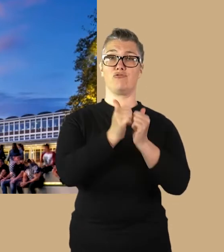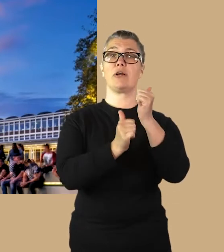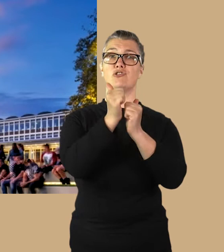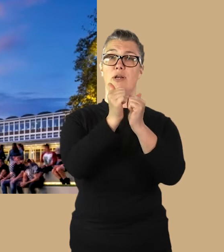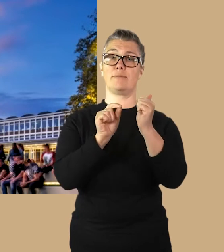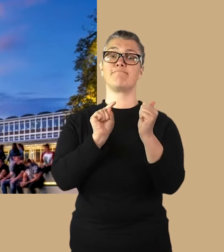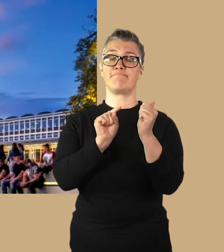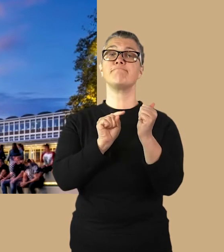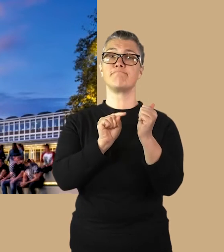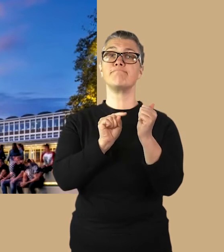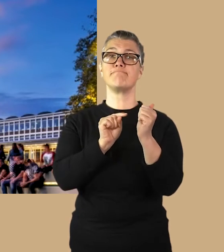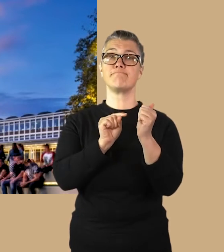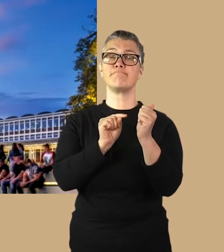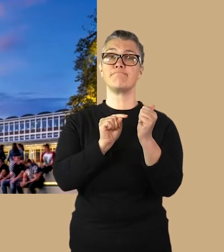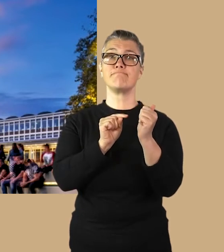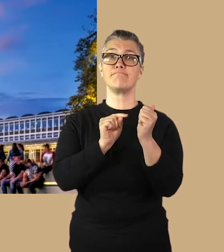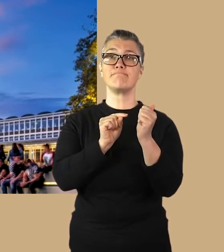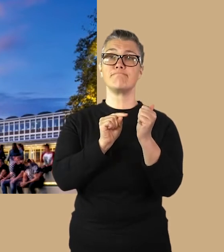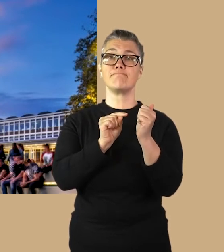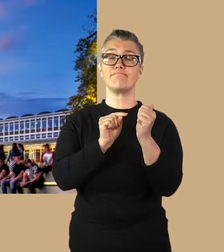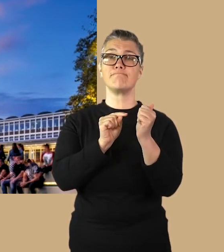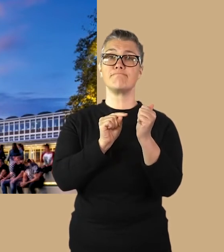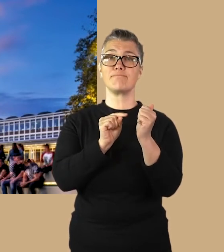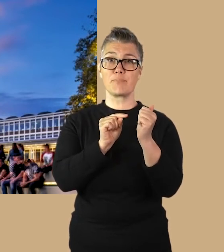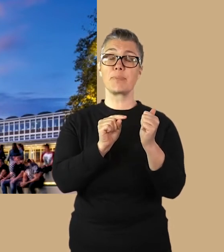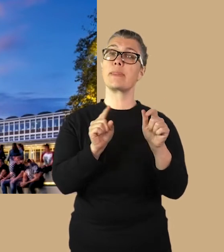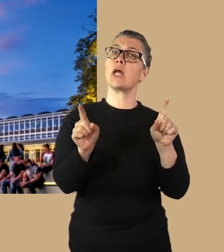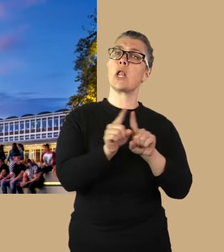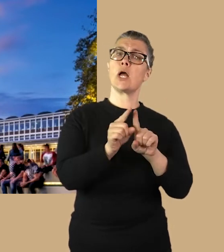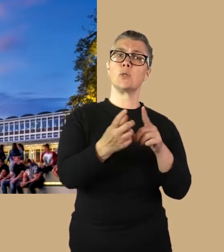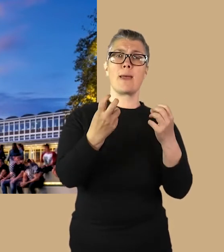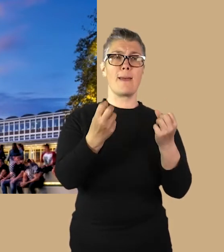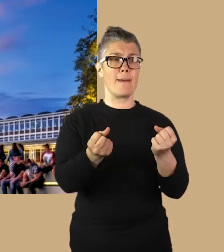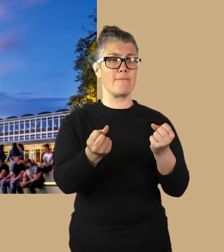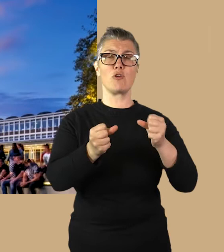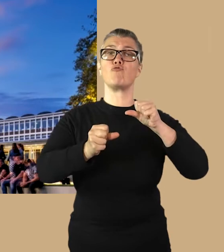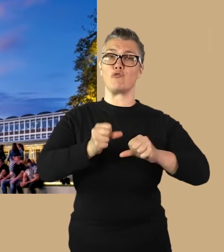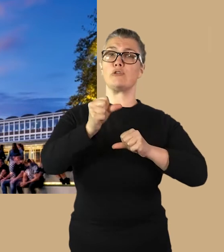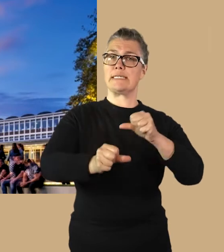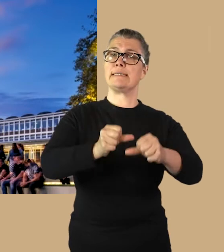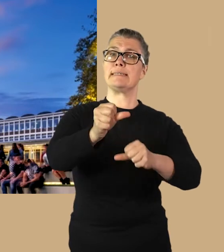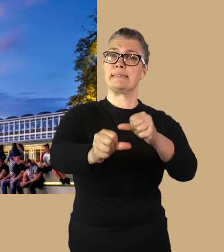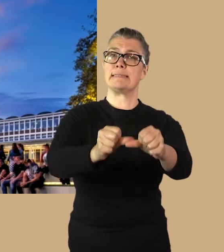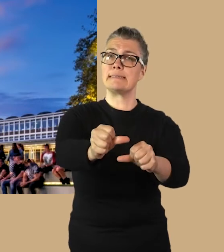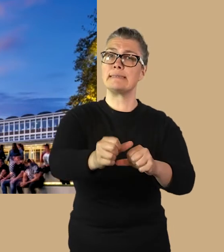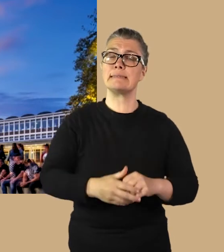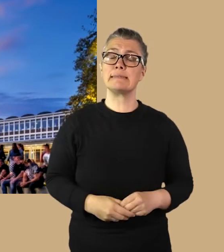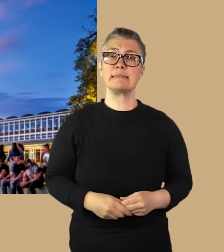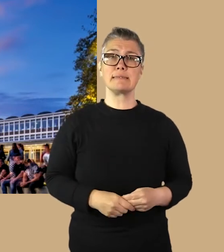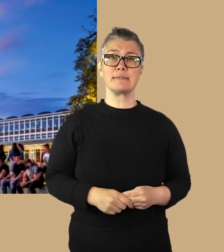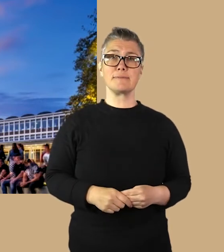like structure, and that we also like things to be in some sort of routine